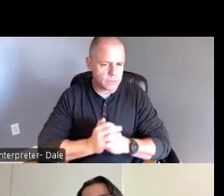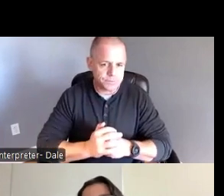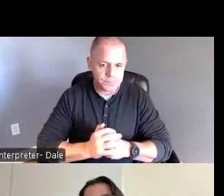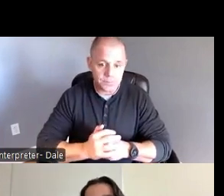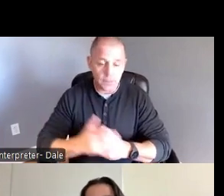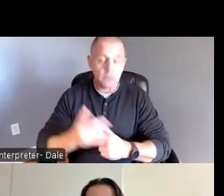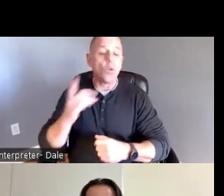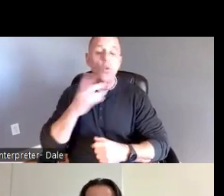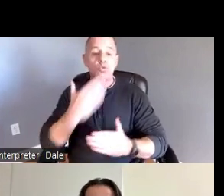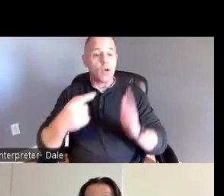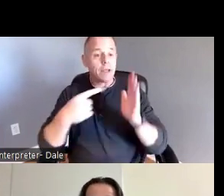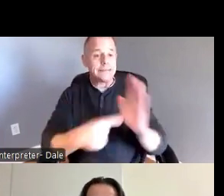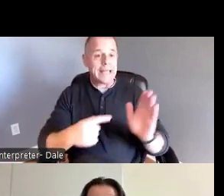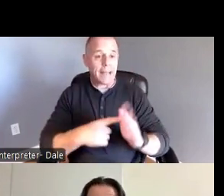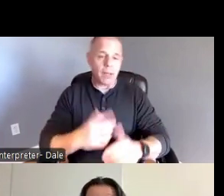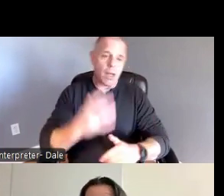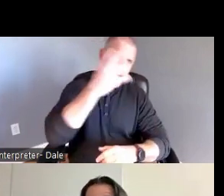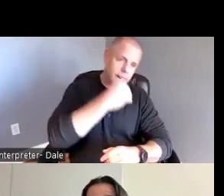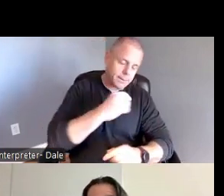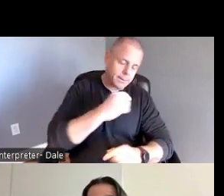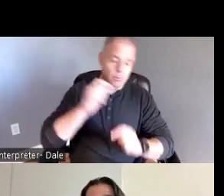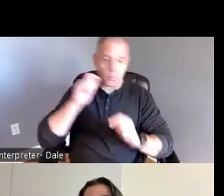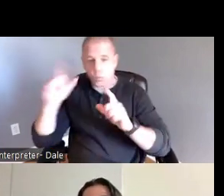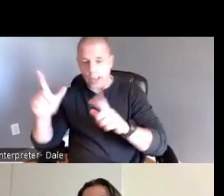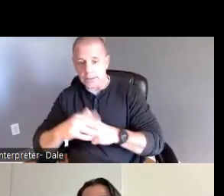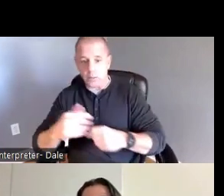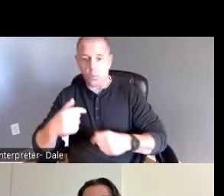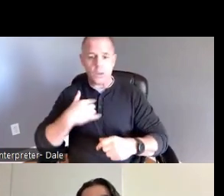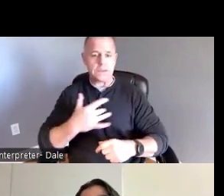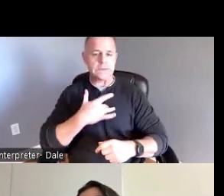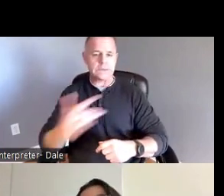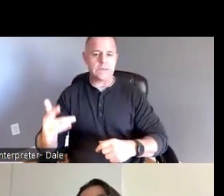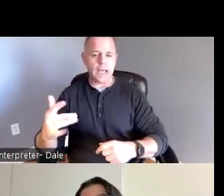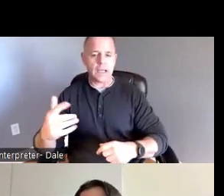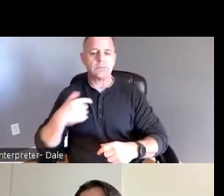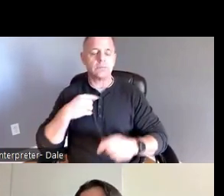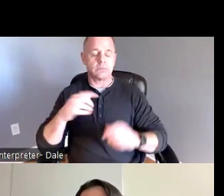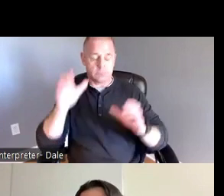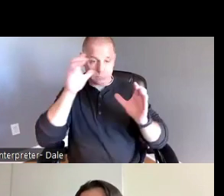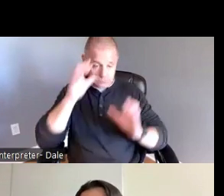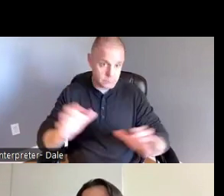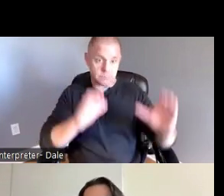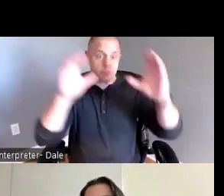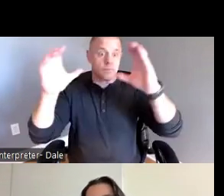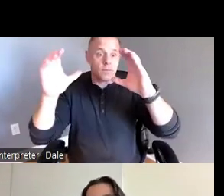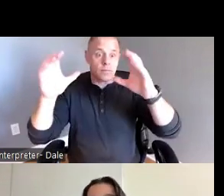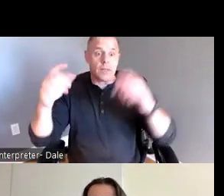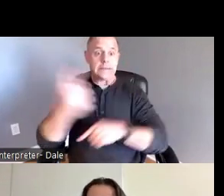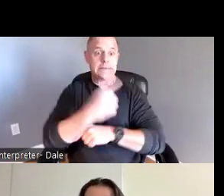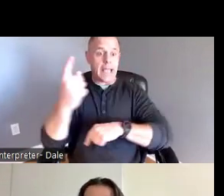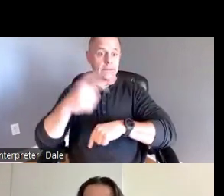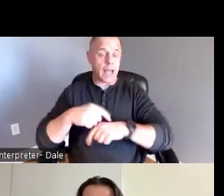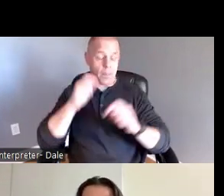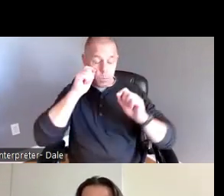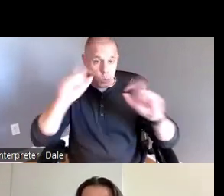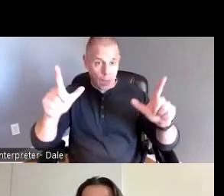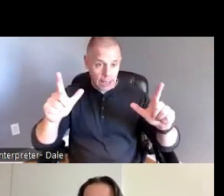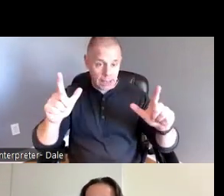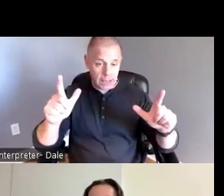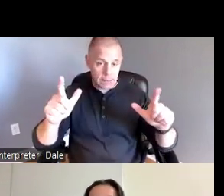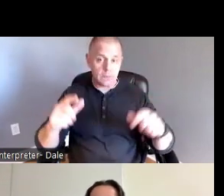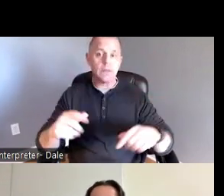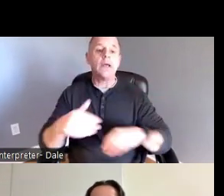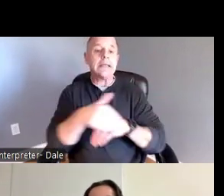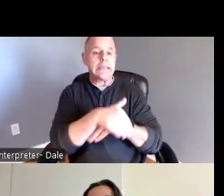cycles. So we are diurnal creatures. So we wake up, we are awake during the day, and we are sleeping during the